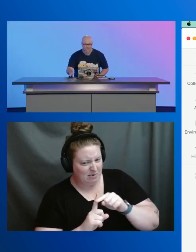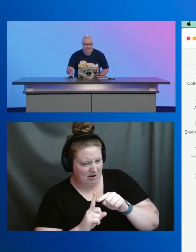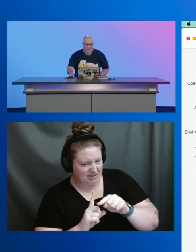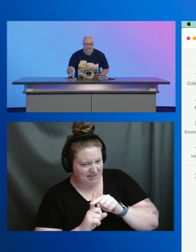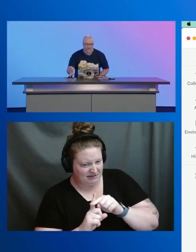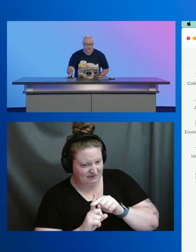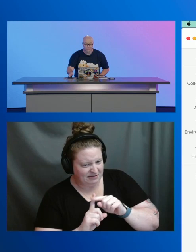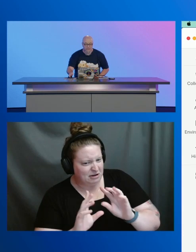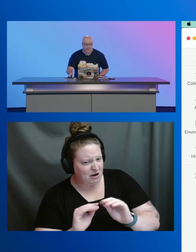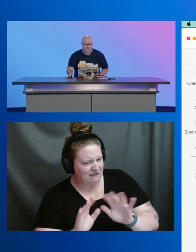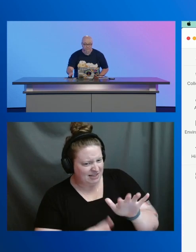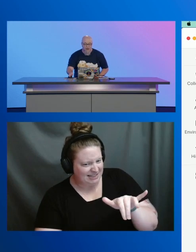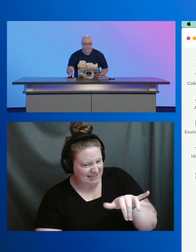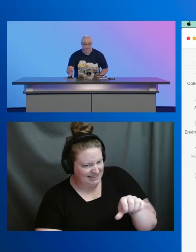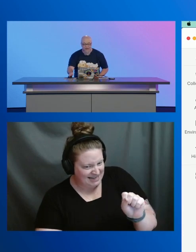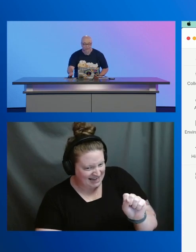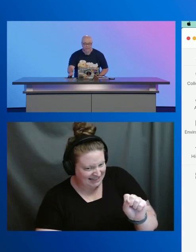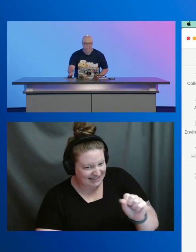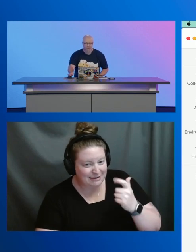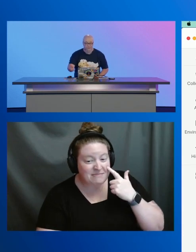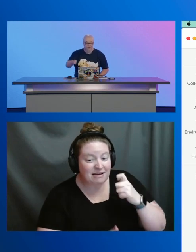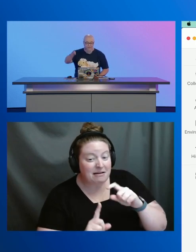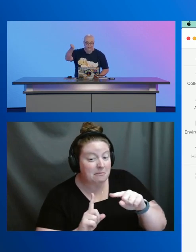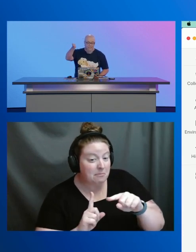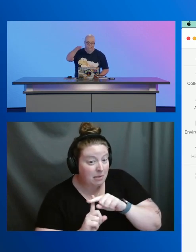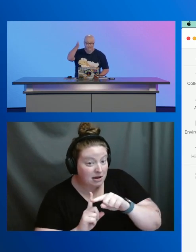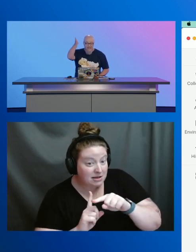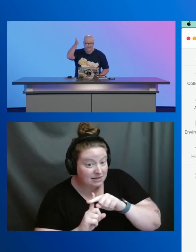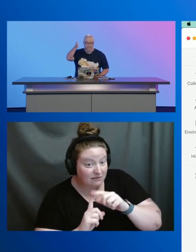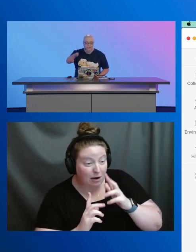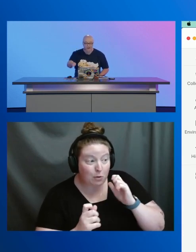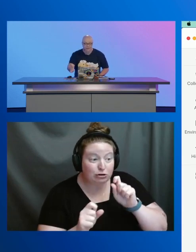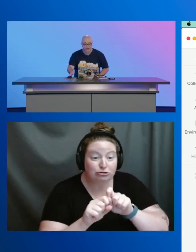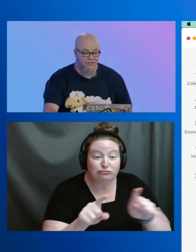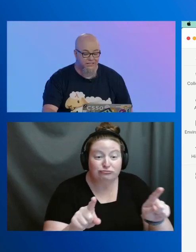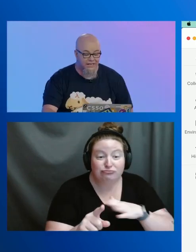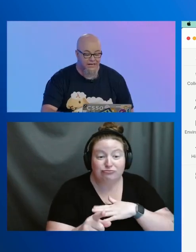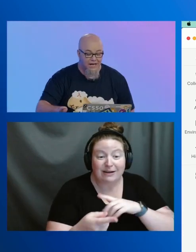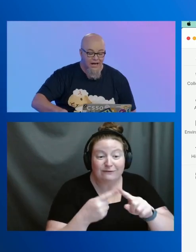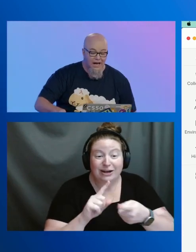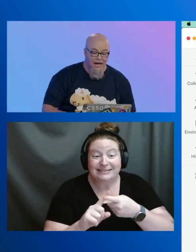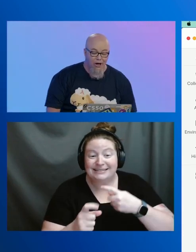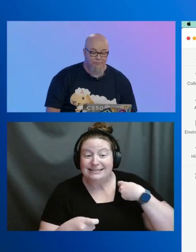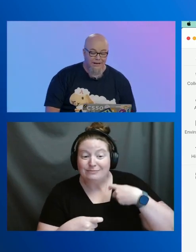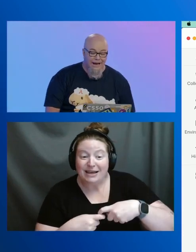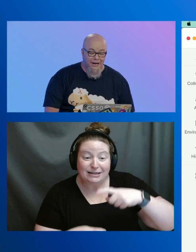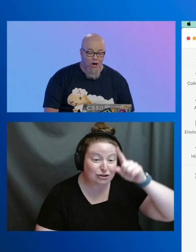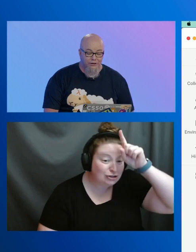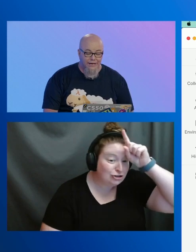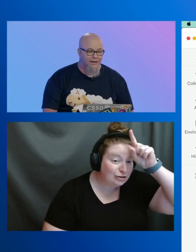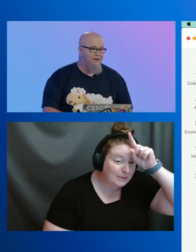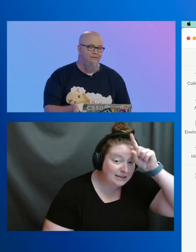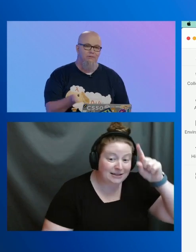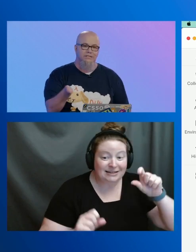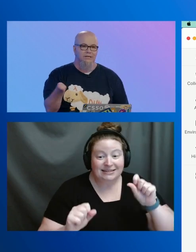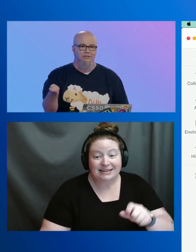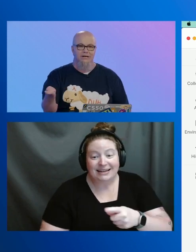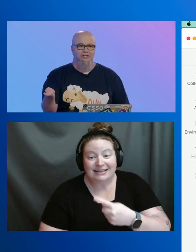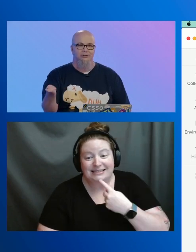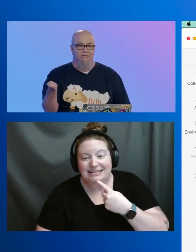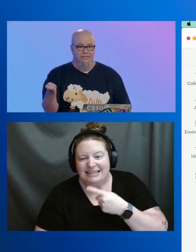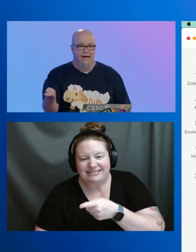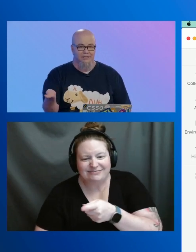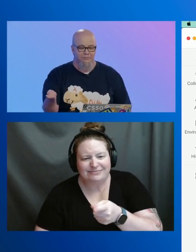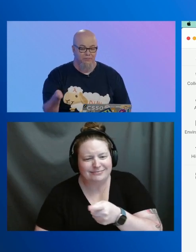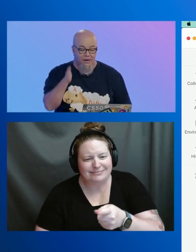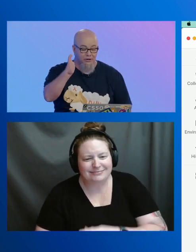right? And then, so because it's positive and I want to share it with my friends in Spanish and German, you can see El Pinedo de, if Marcia was here,